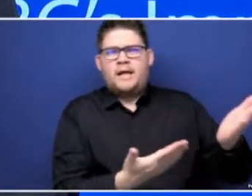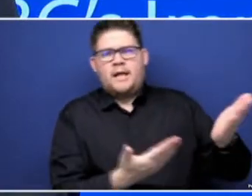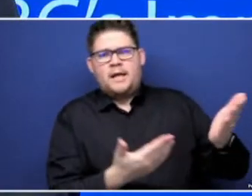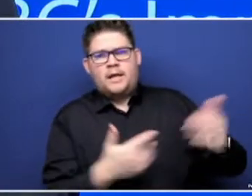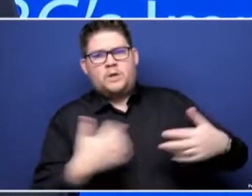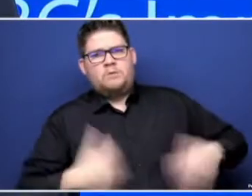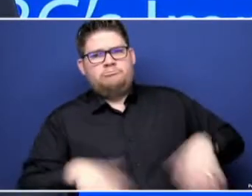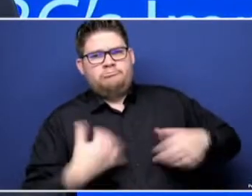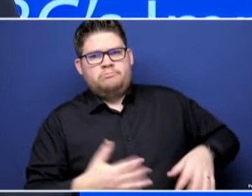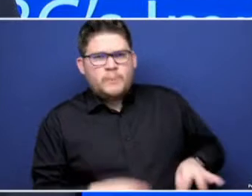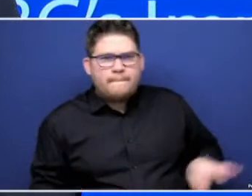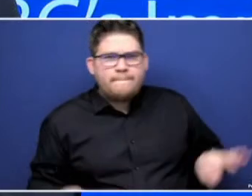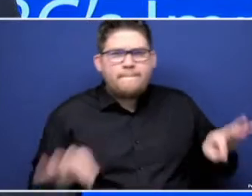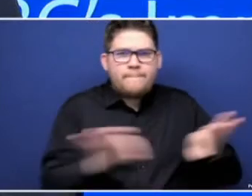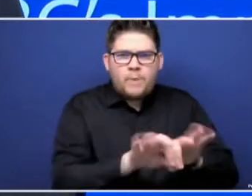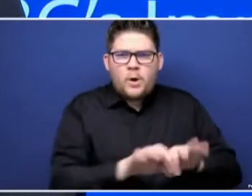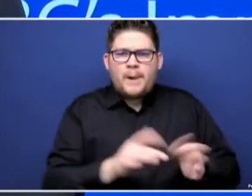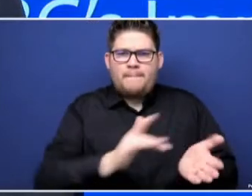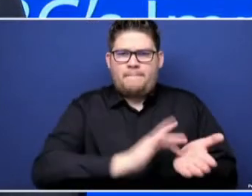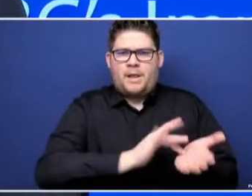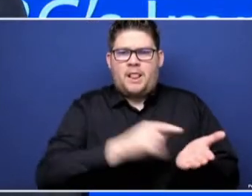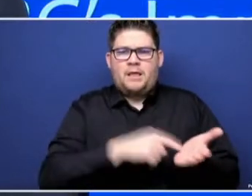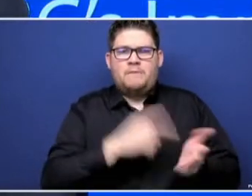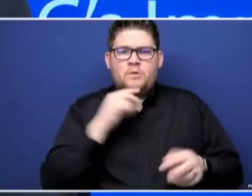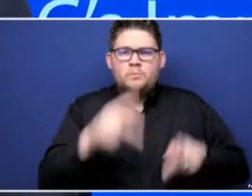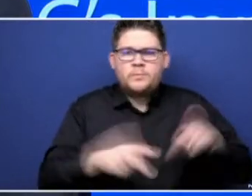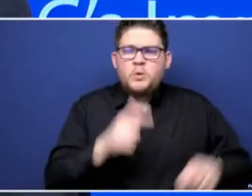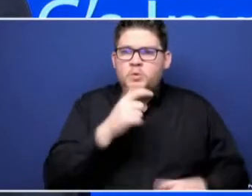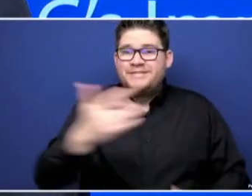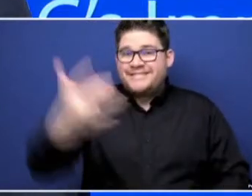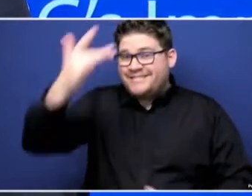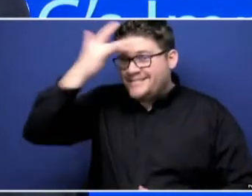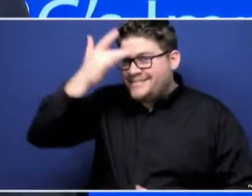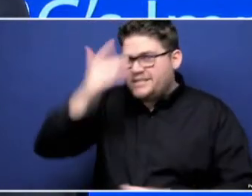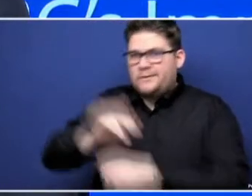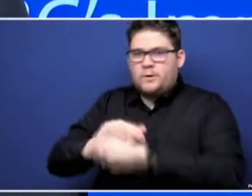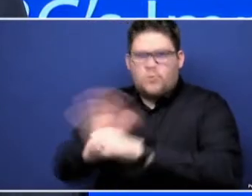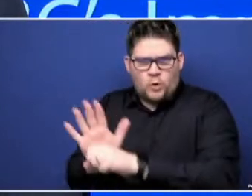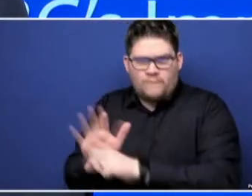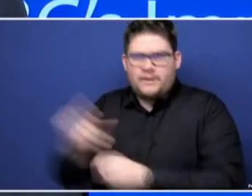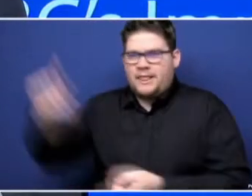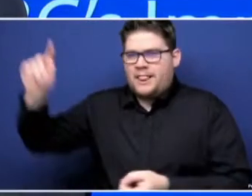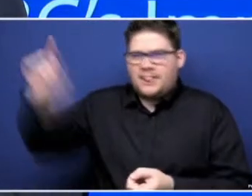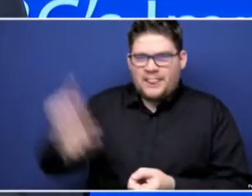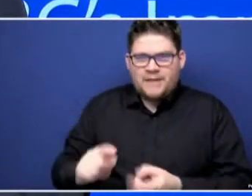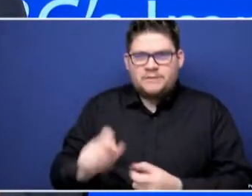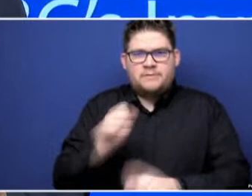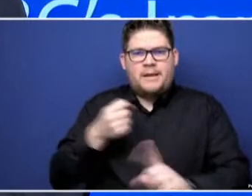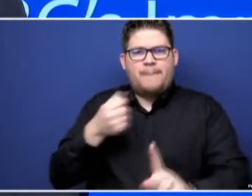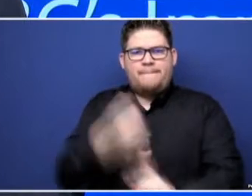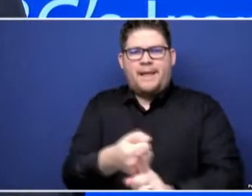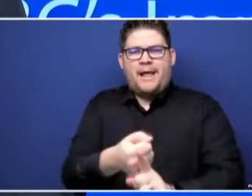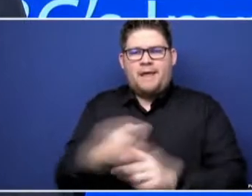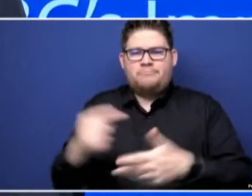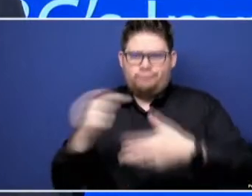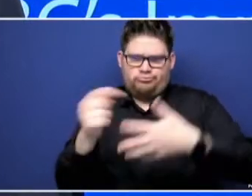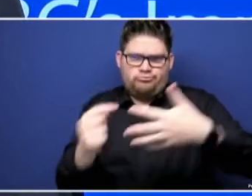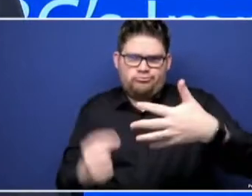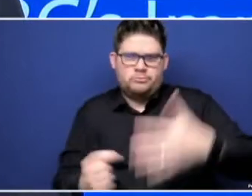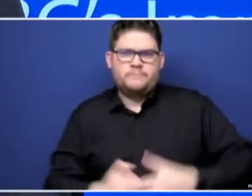long discussion ahead of us as a community about how we address those issues. If we look for the upside